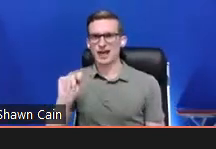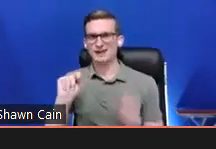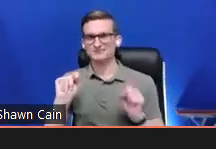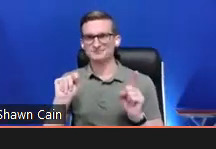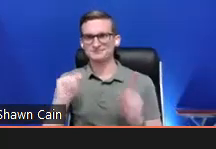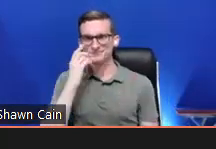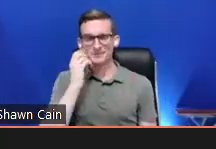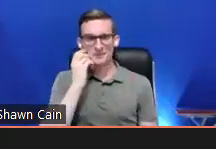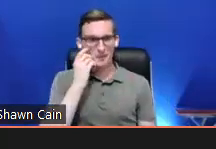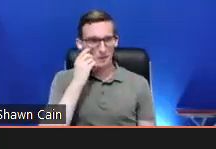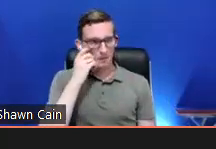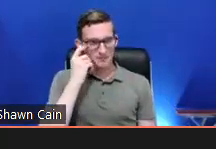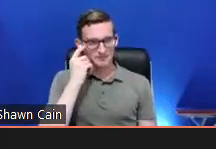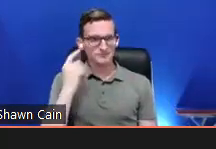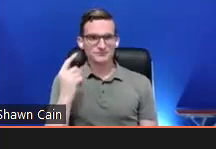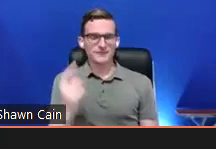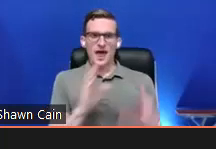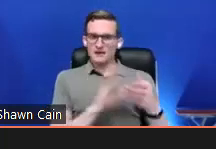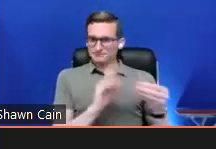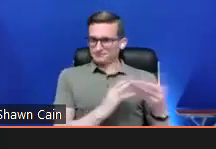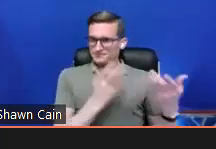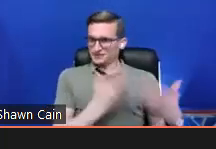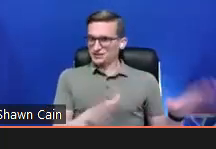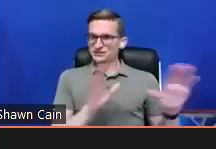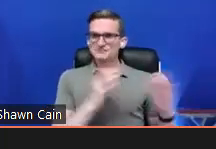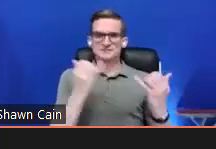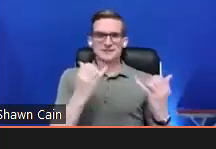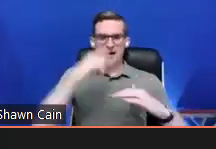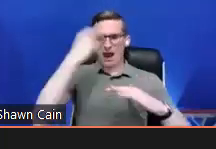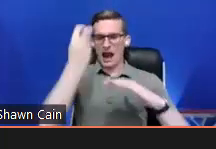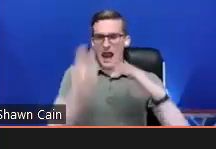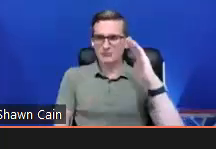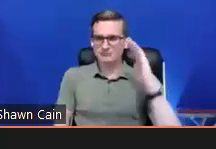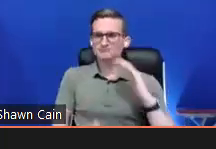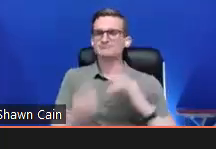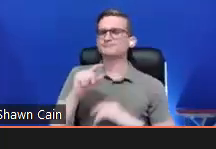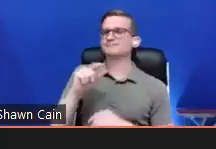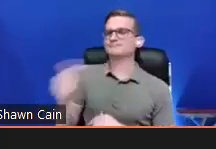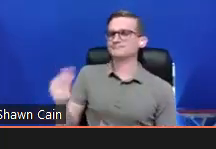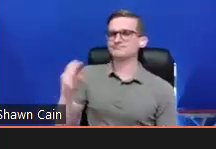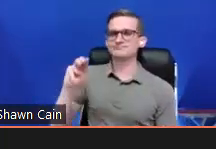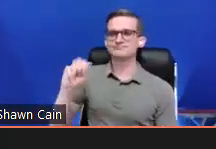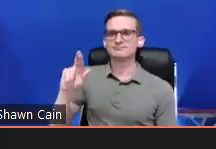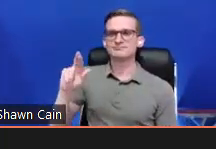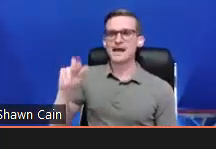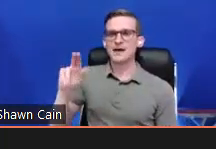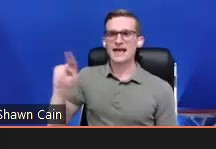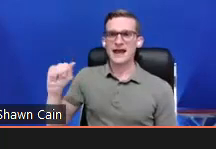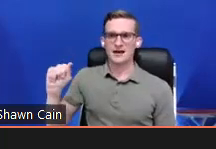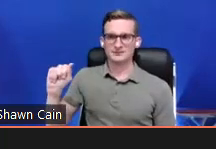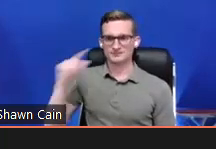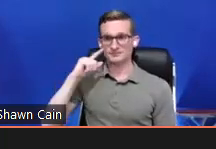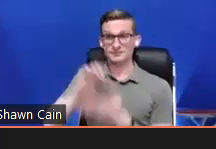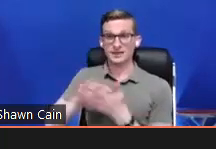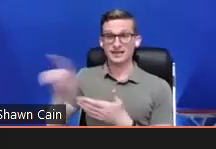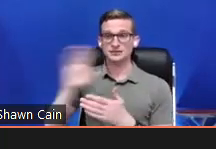All right, without any further ado, we will dive right in and I will hand it over to Mariana. I believe she is starting